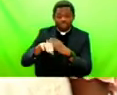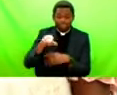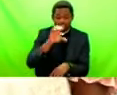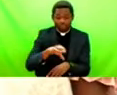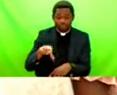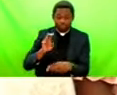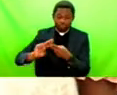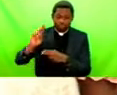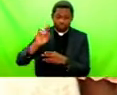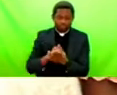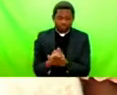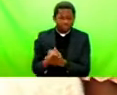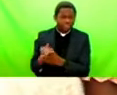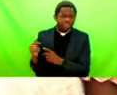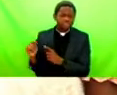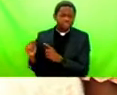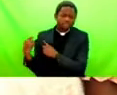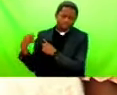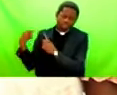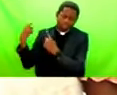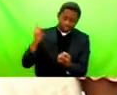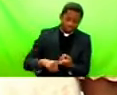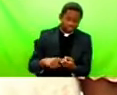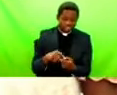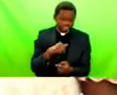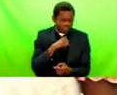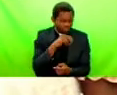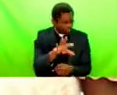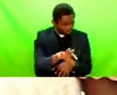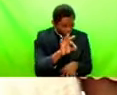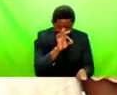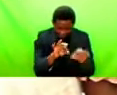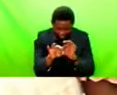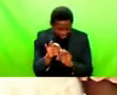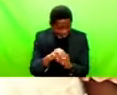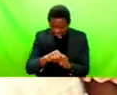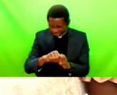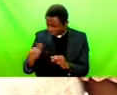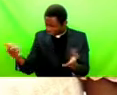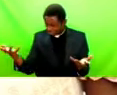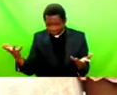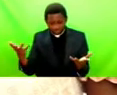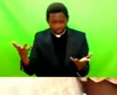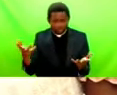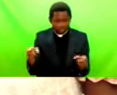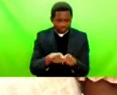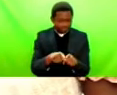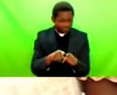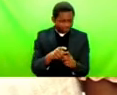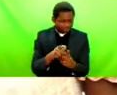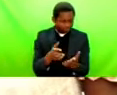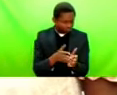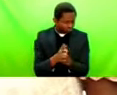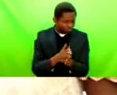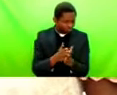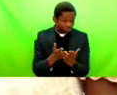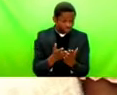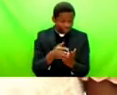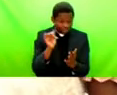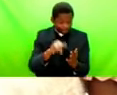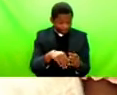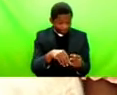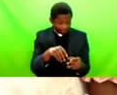I had not found in any a man with such genuine sincerity. It was he the Lord used